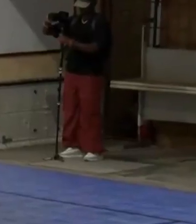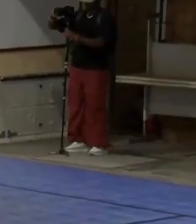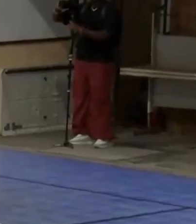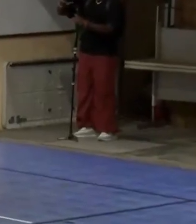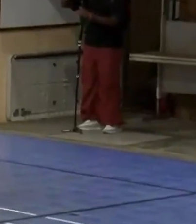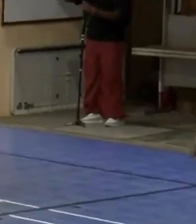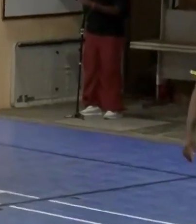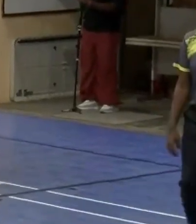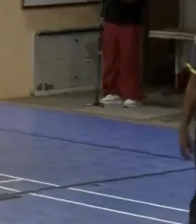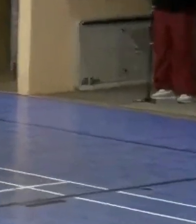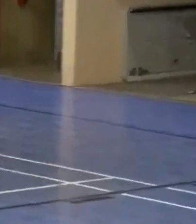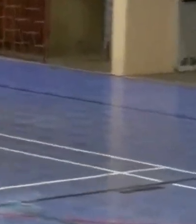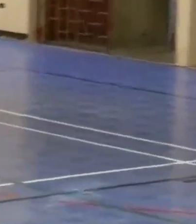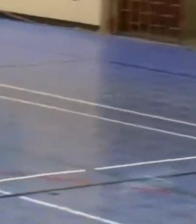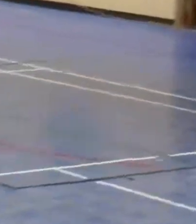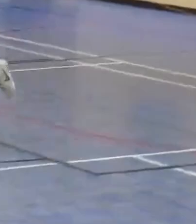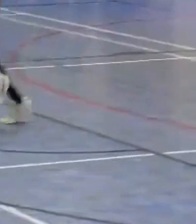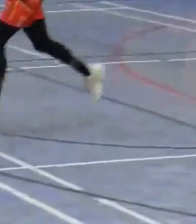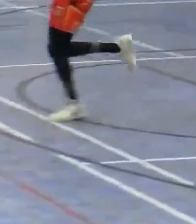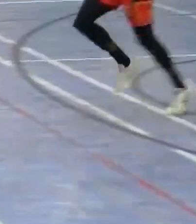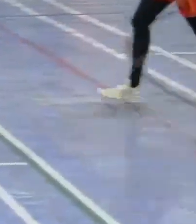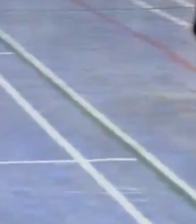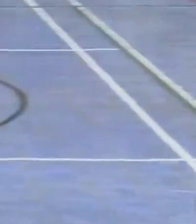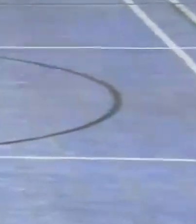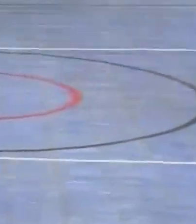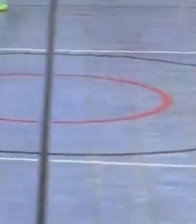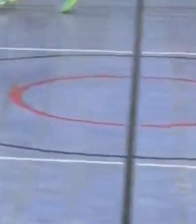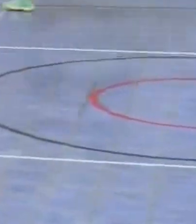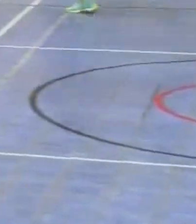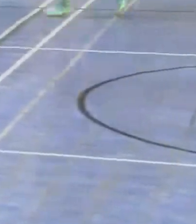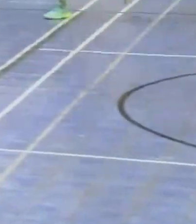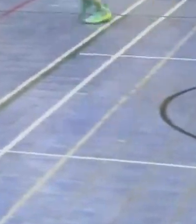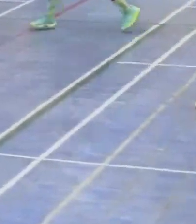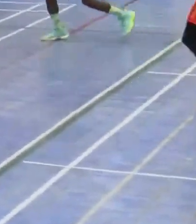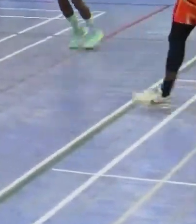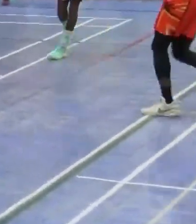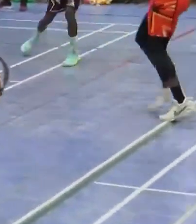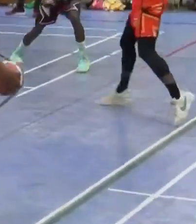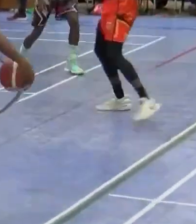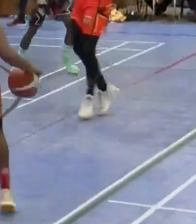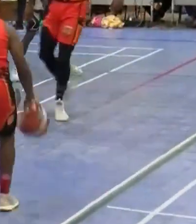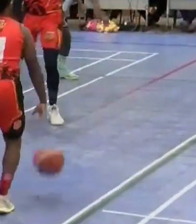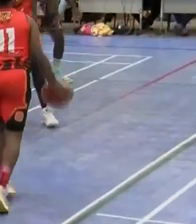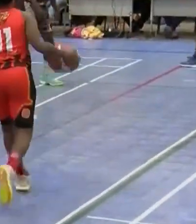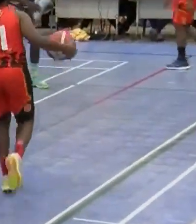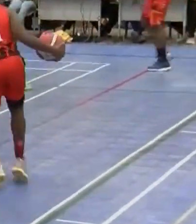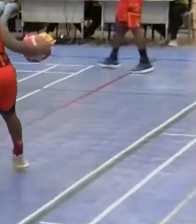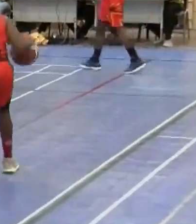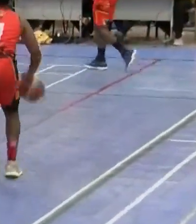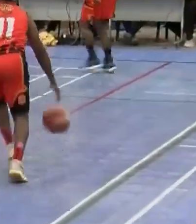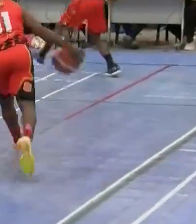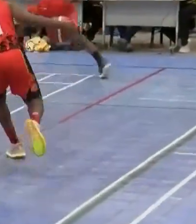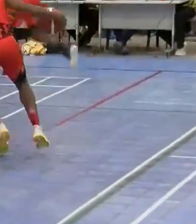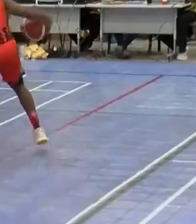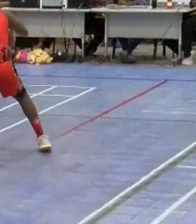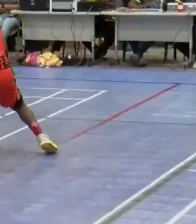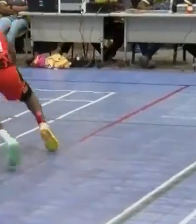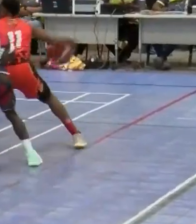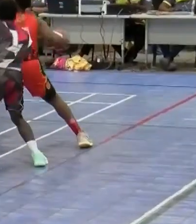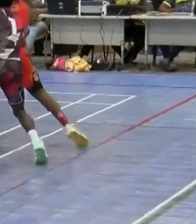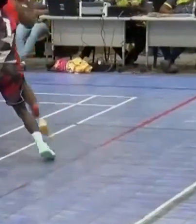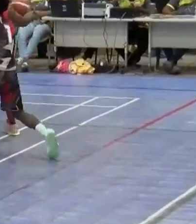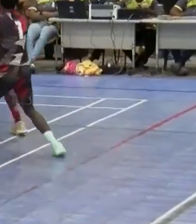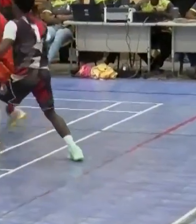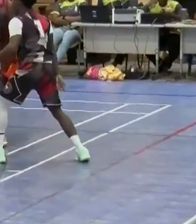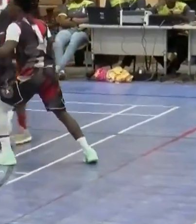The first half of the contest was what you would want of a final: competitiveness. Bulls point guard Simeon Maynard and big man